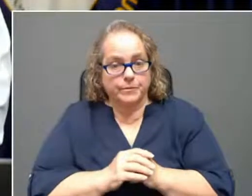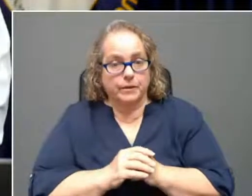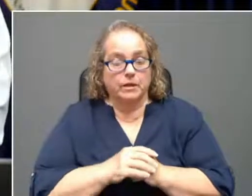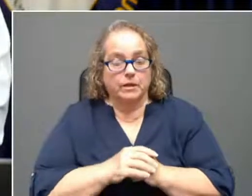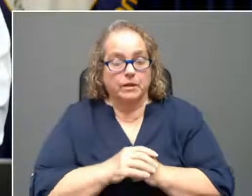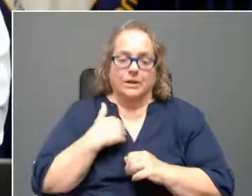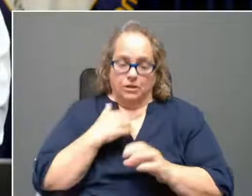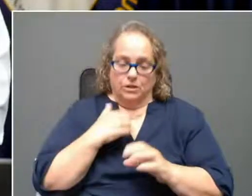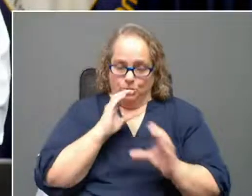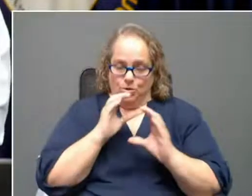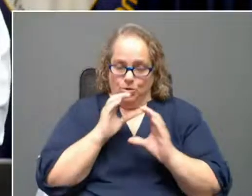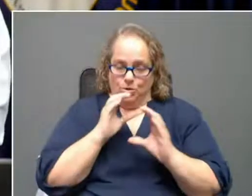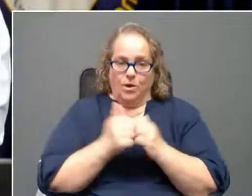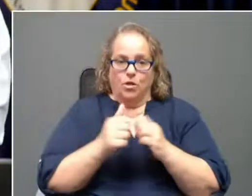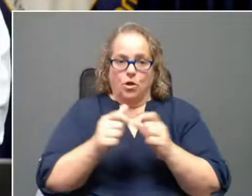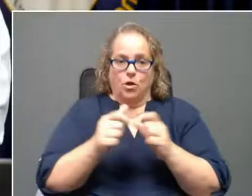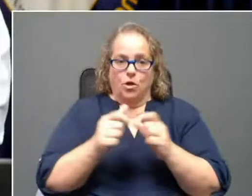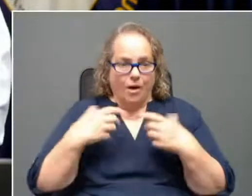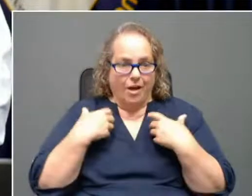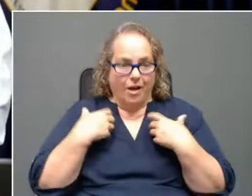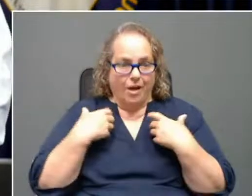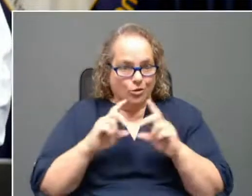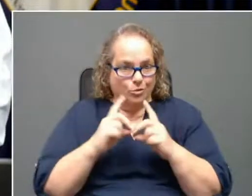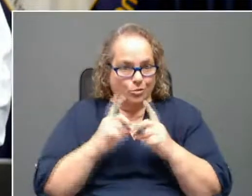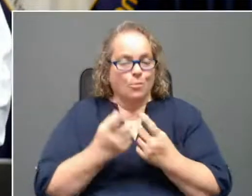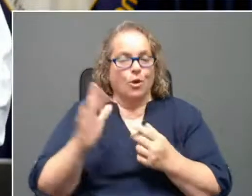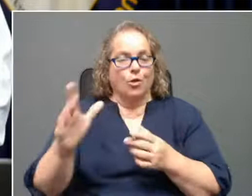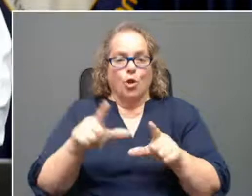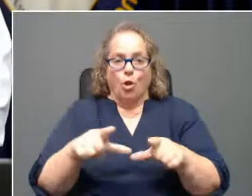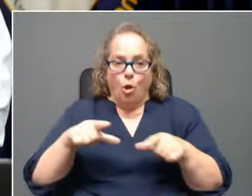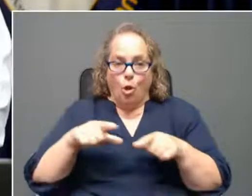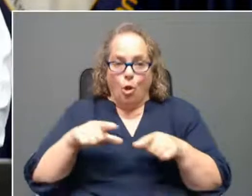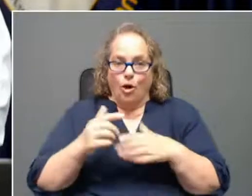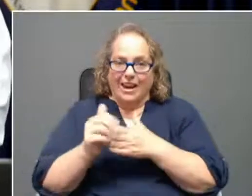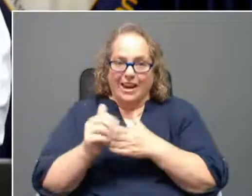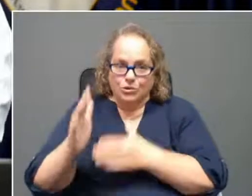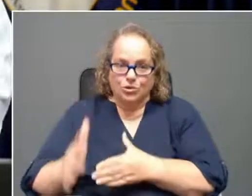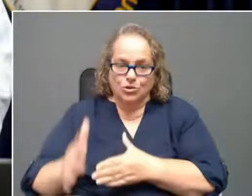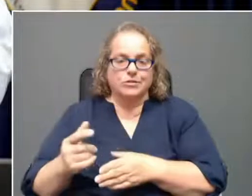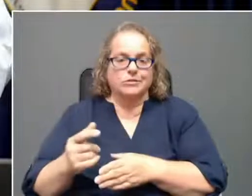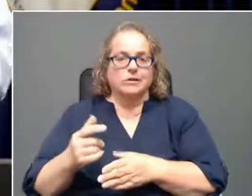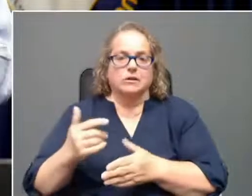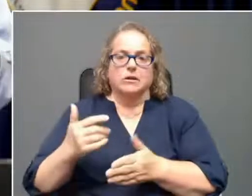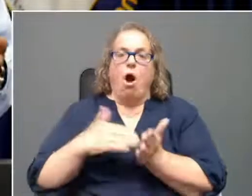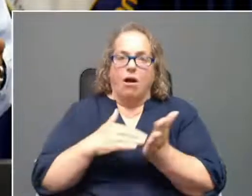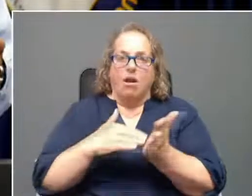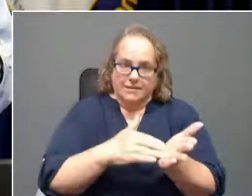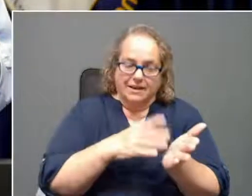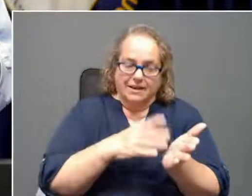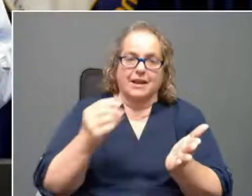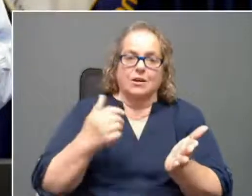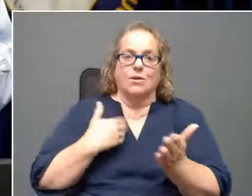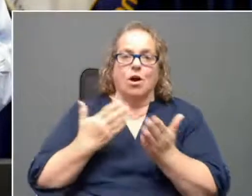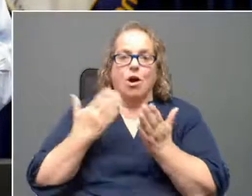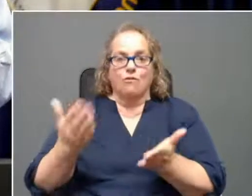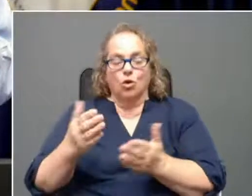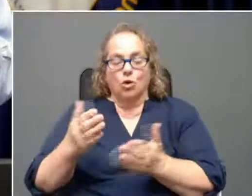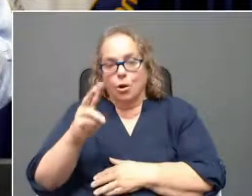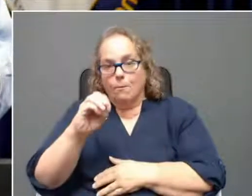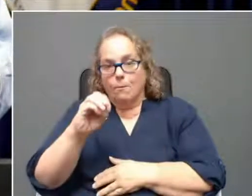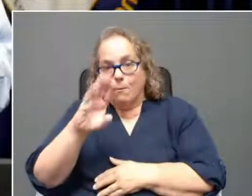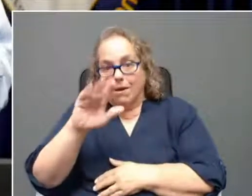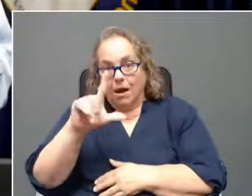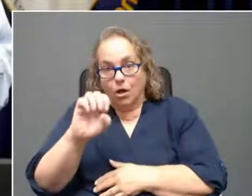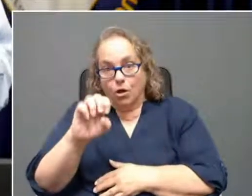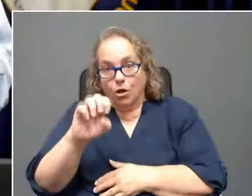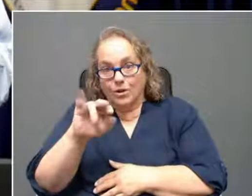with local health departments and their local leaders on a regular basis. We are offering mobile units